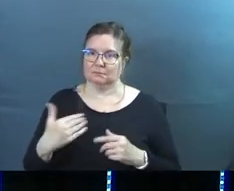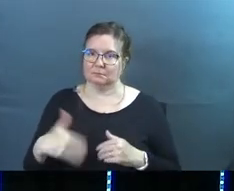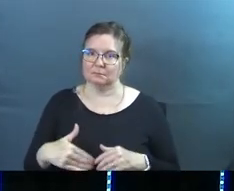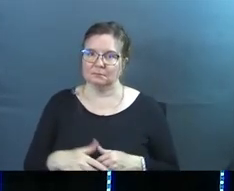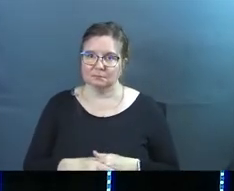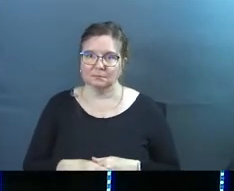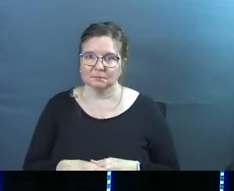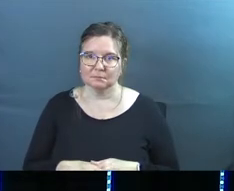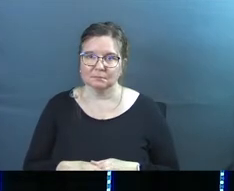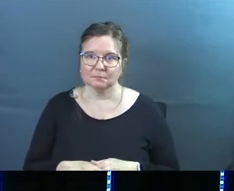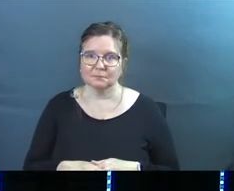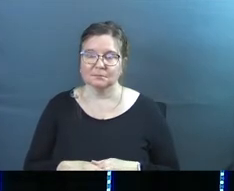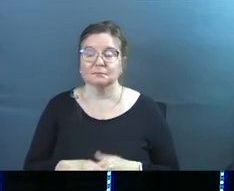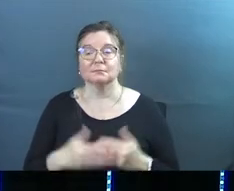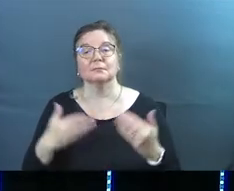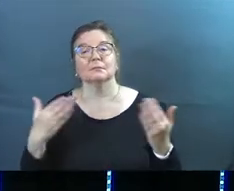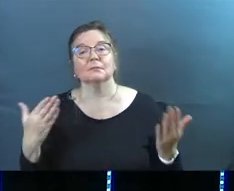bit.